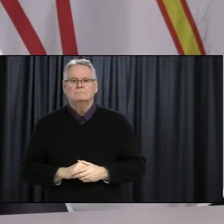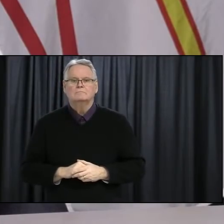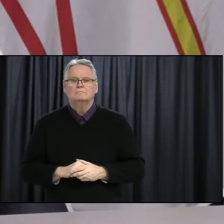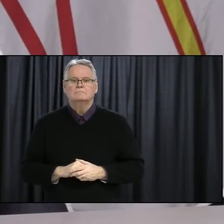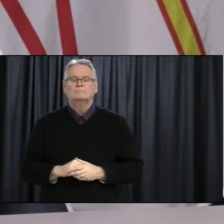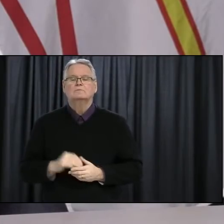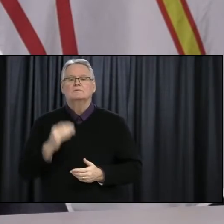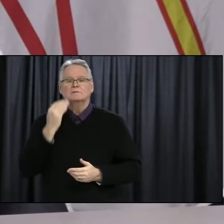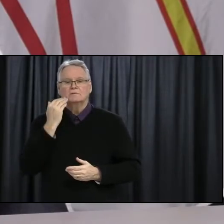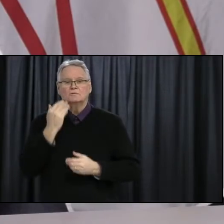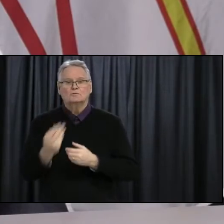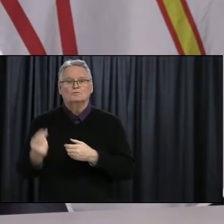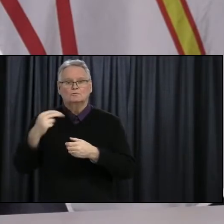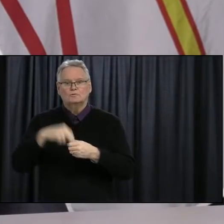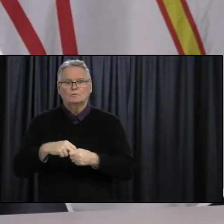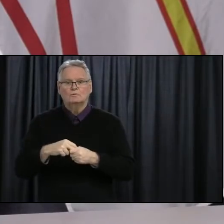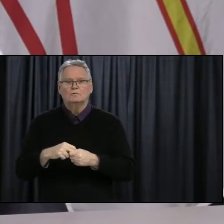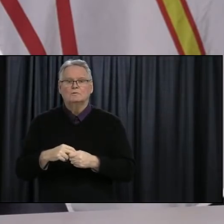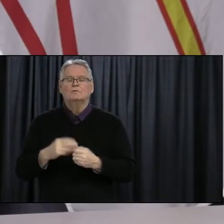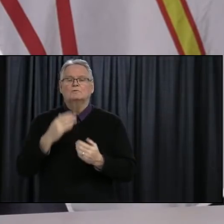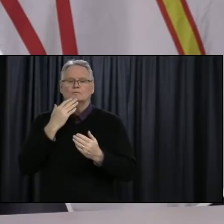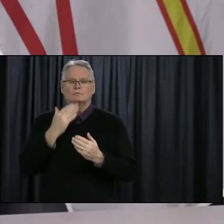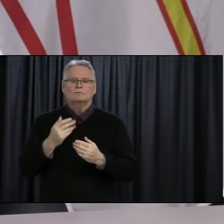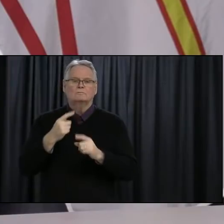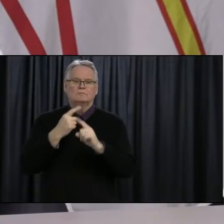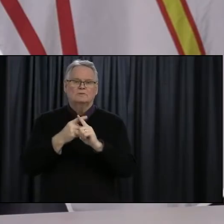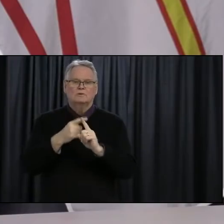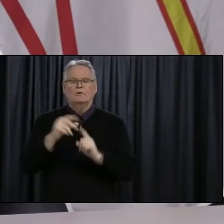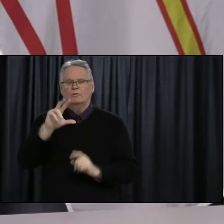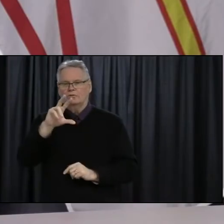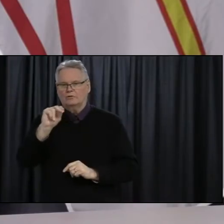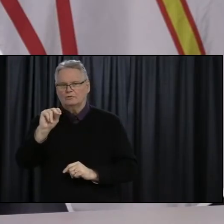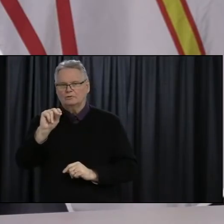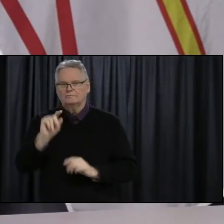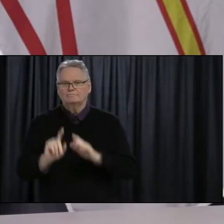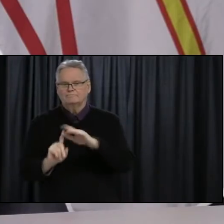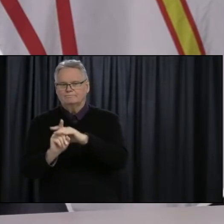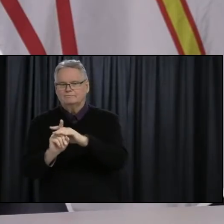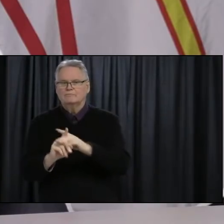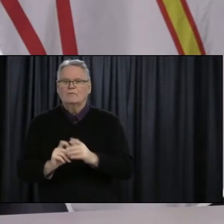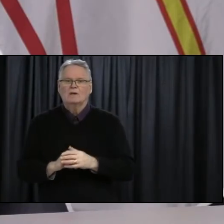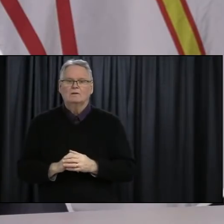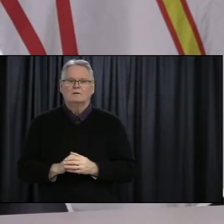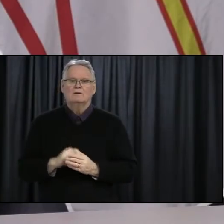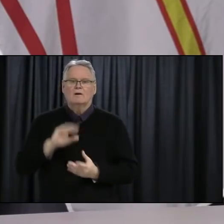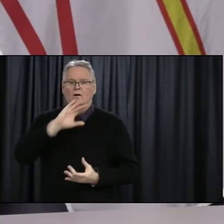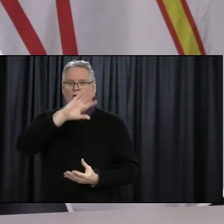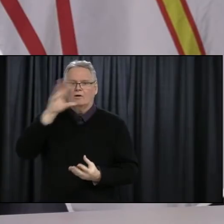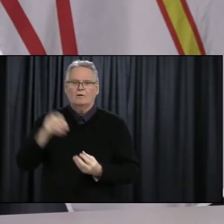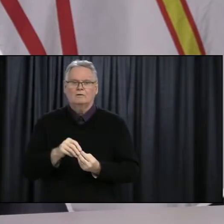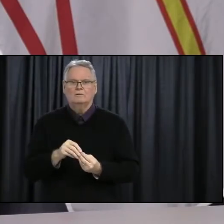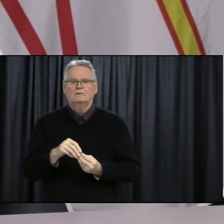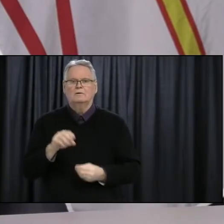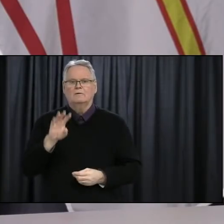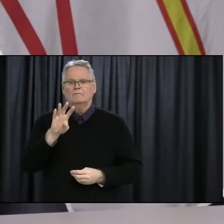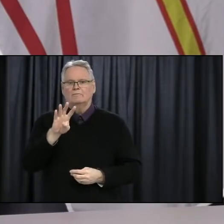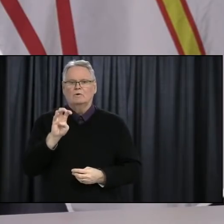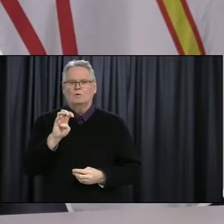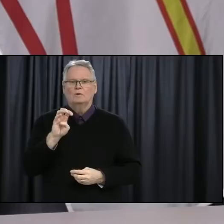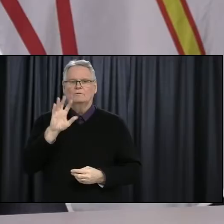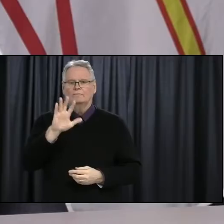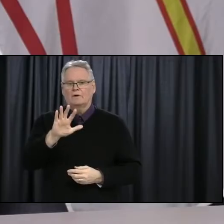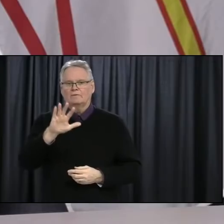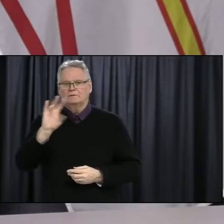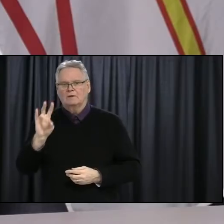community spread is possible. We have seen other jurisdictions successfully combat it. We will need everyone's cooperation